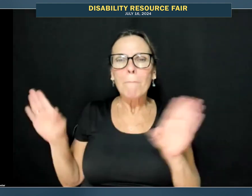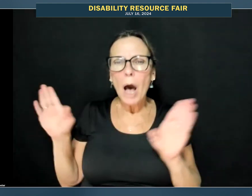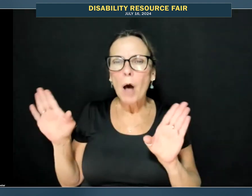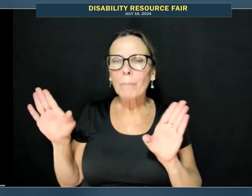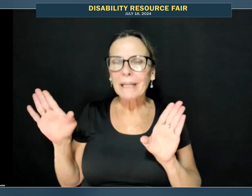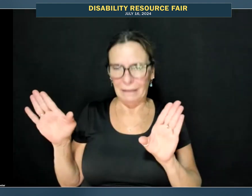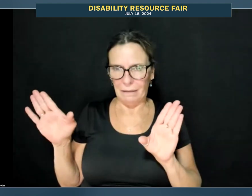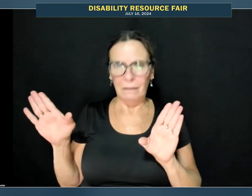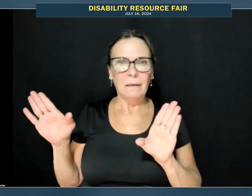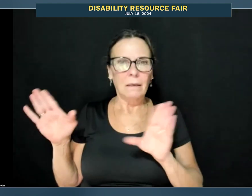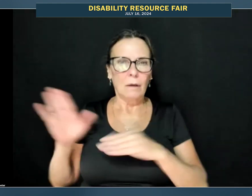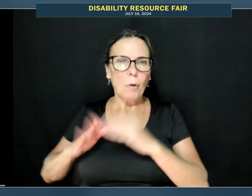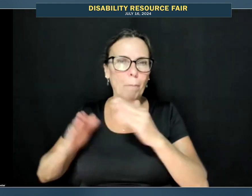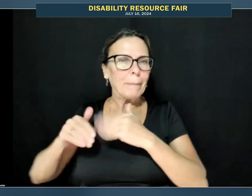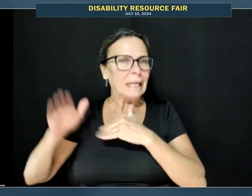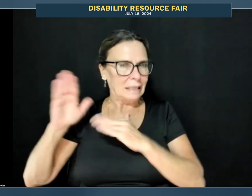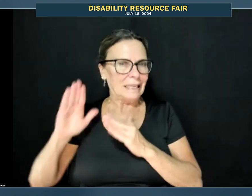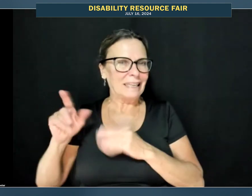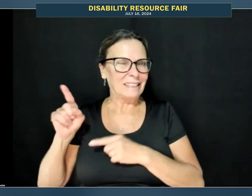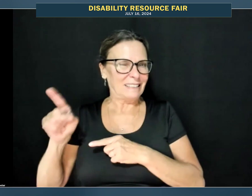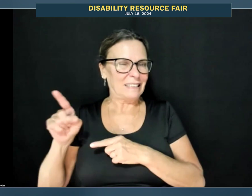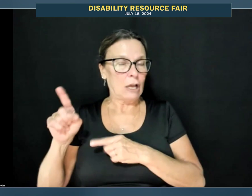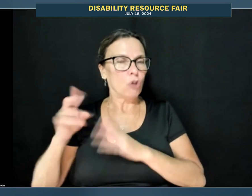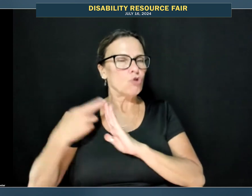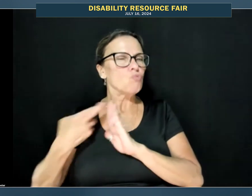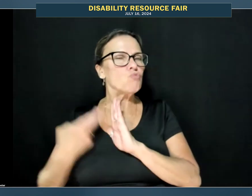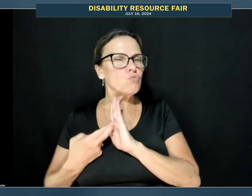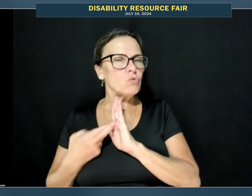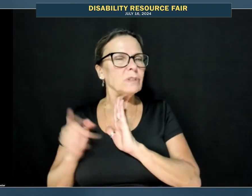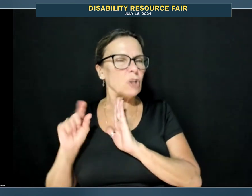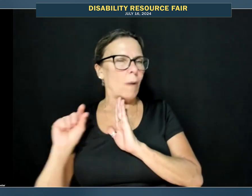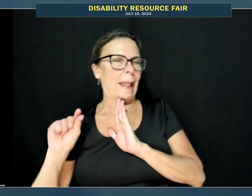right of way, the rules are a little bit different,